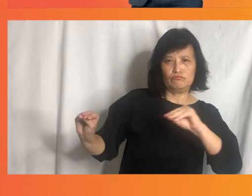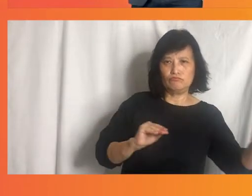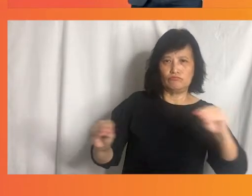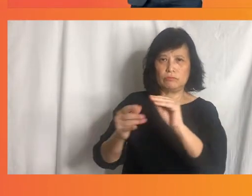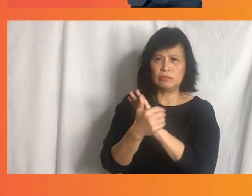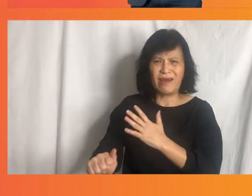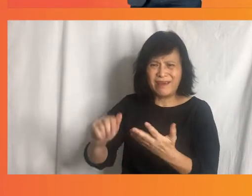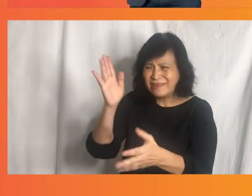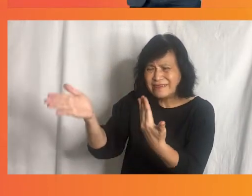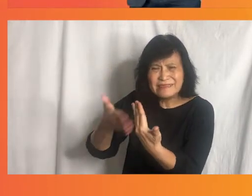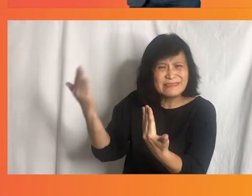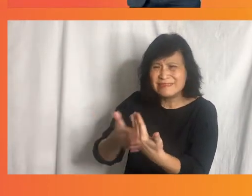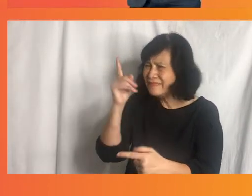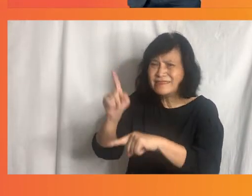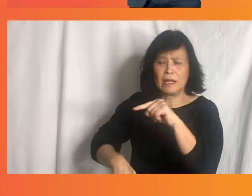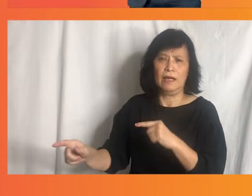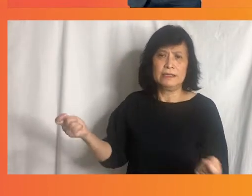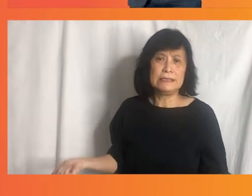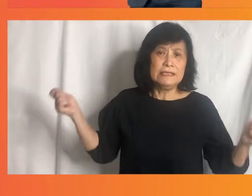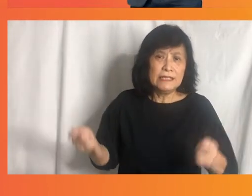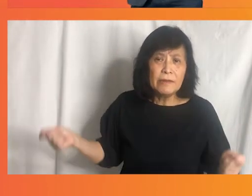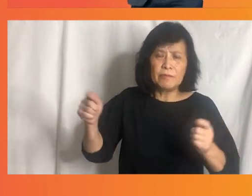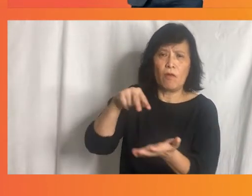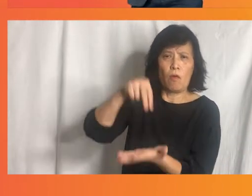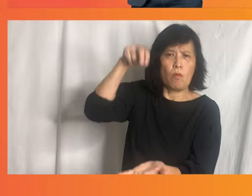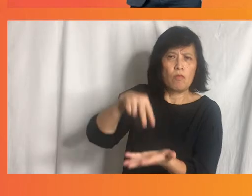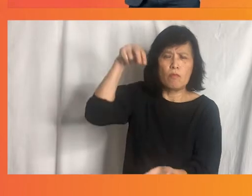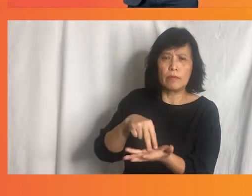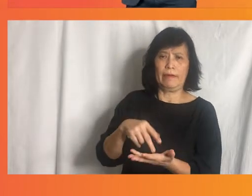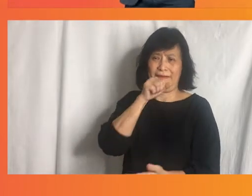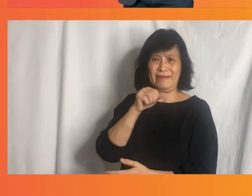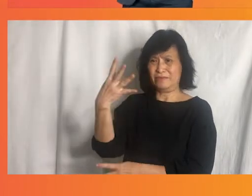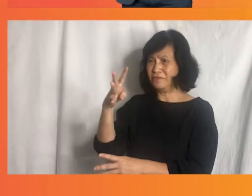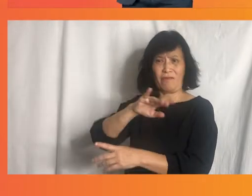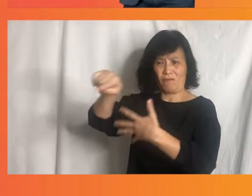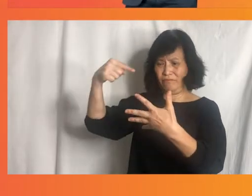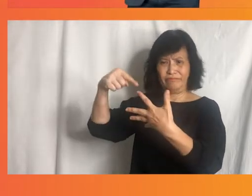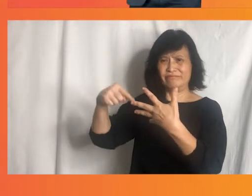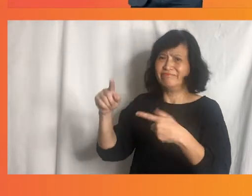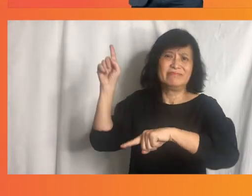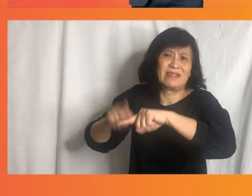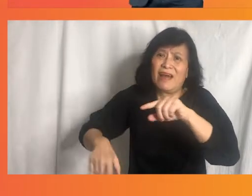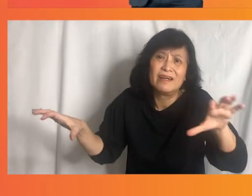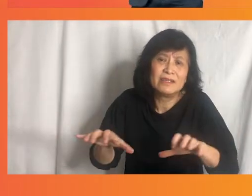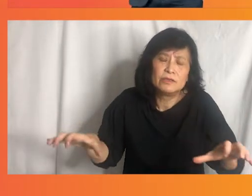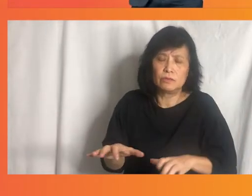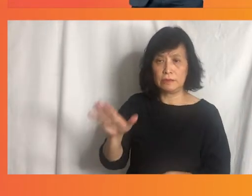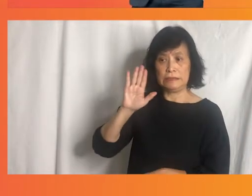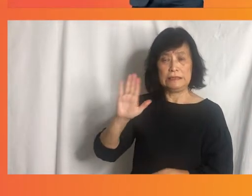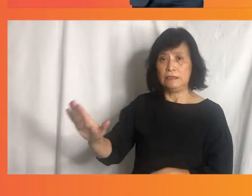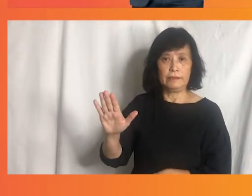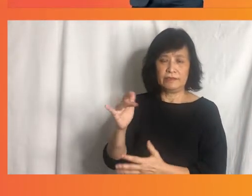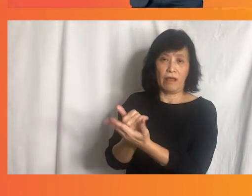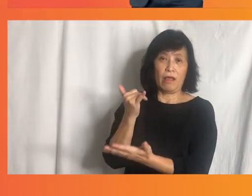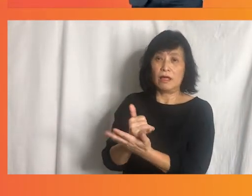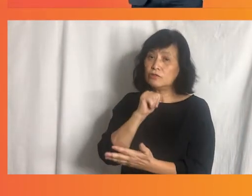perform simple locomotor skills such as skipping and hopping, even at the age of 14. Now, due to his inactivity, his exercise